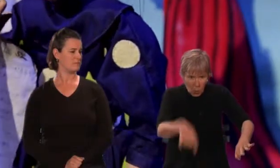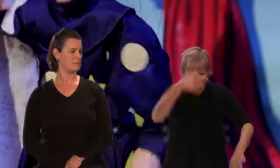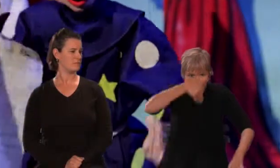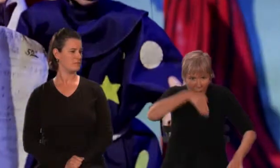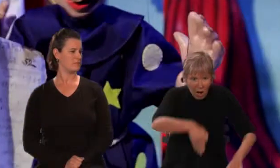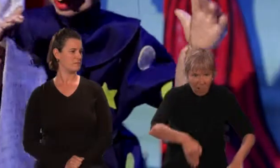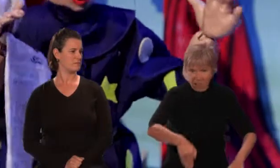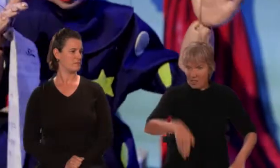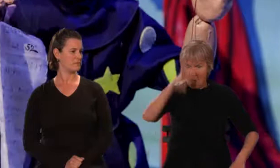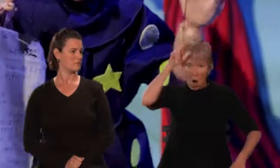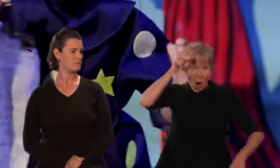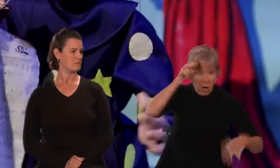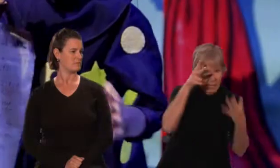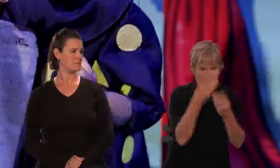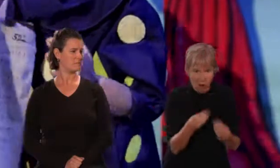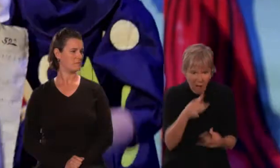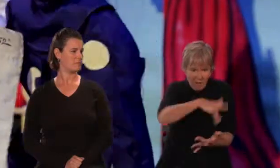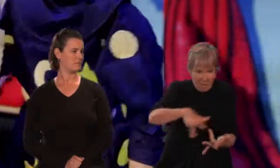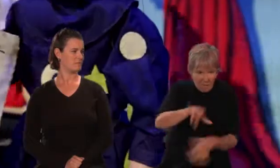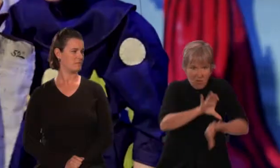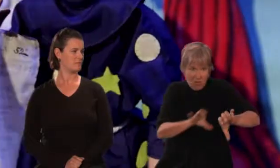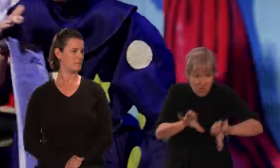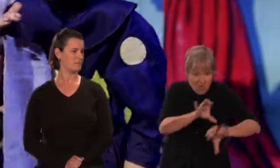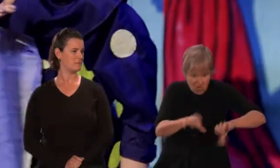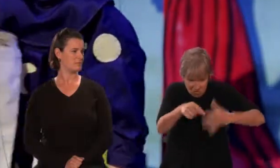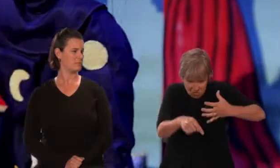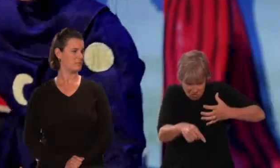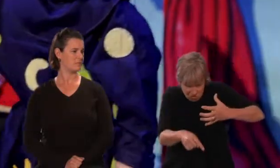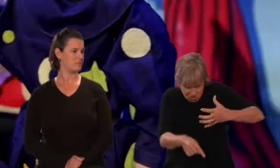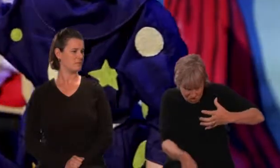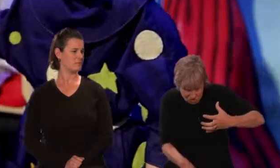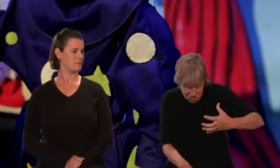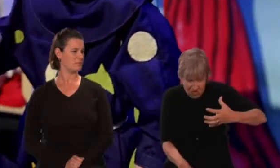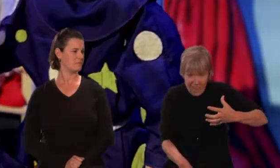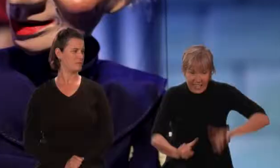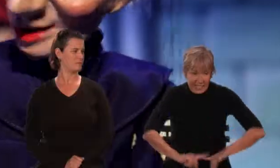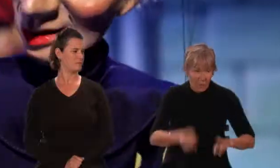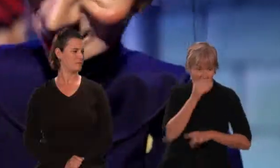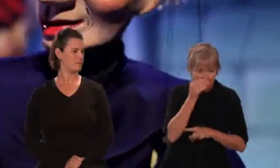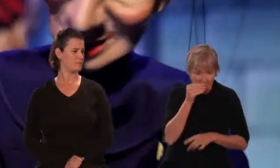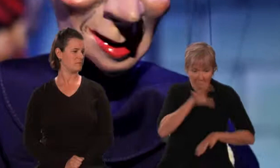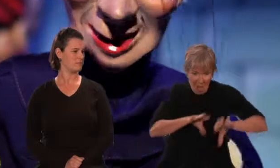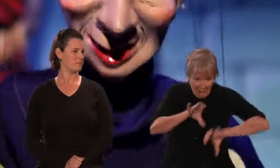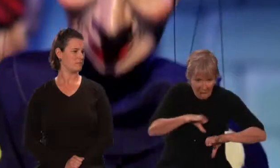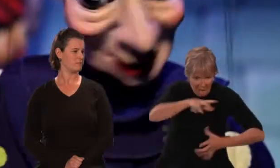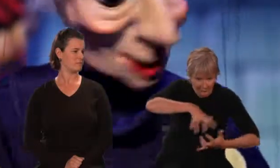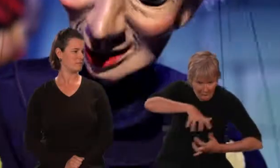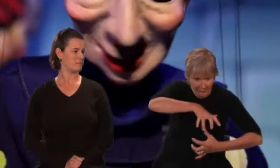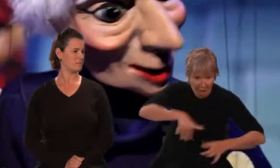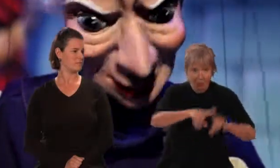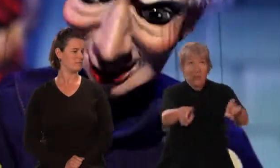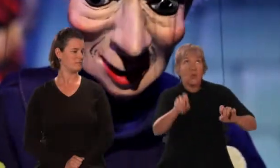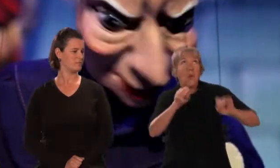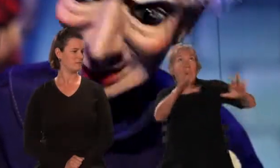appear to cure heartbreak and suffrage and ringing of ears, wolfbane and nightshade and bald eagle's tears to ward off our witches and demons